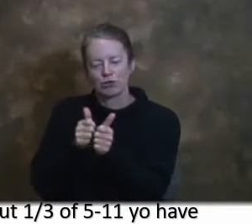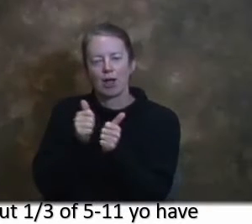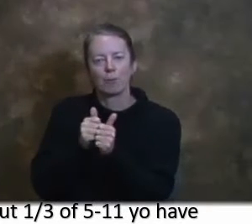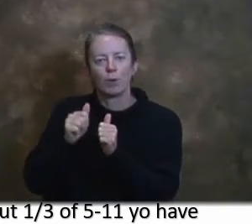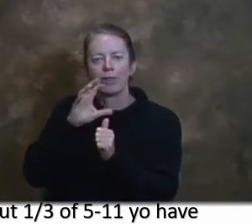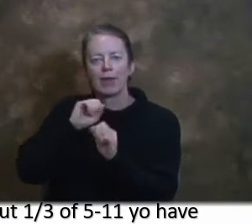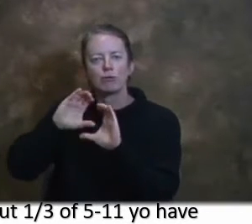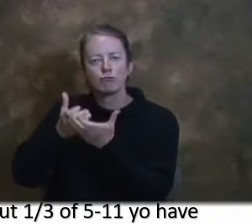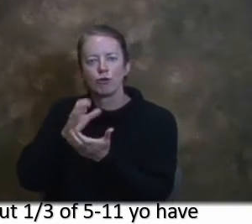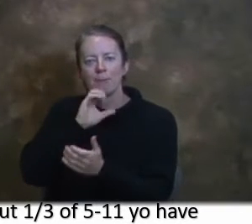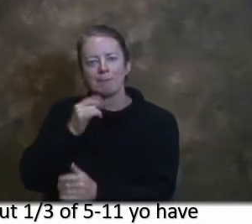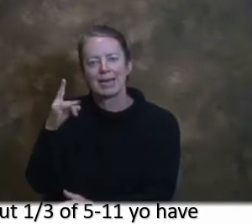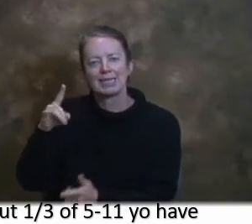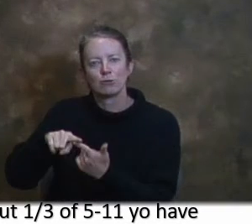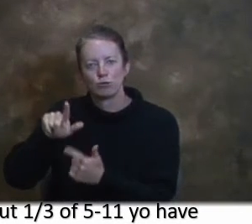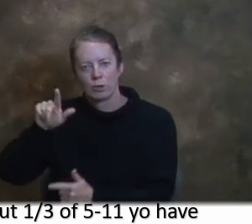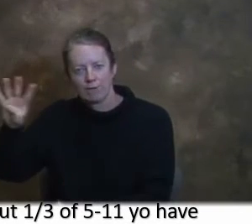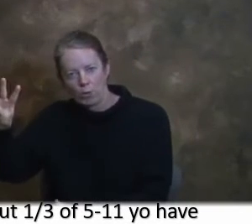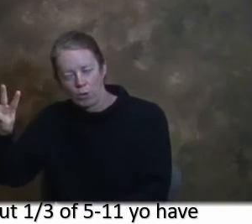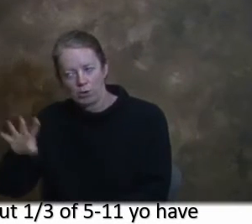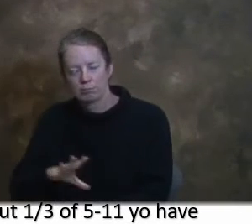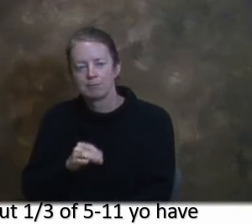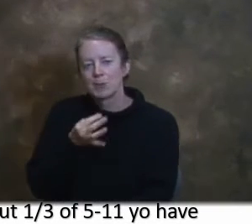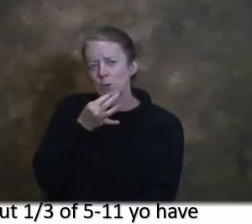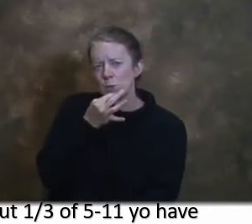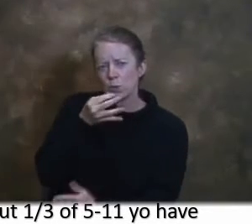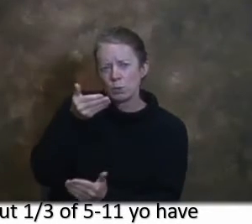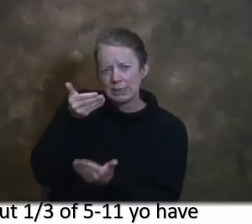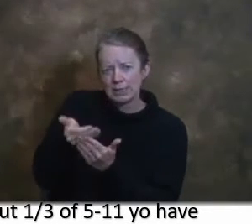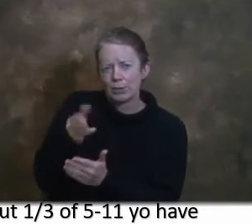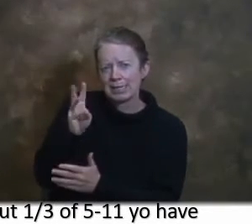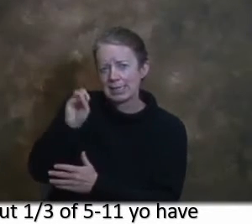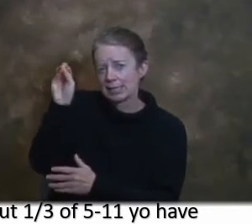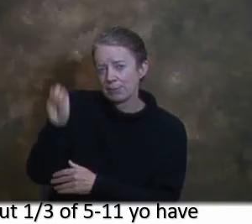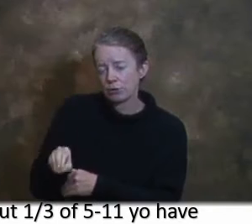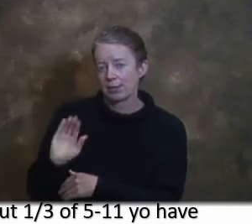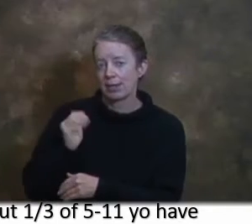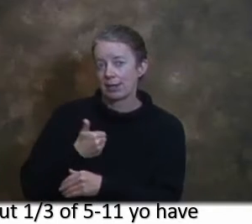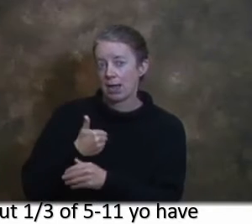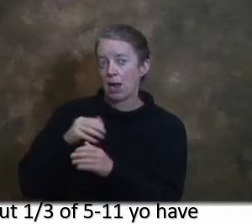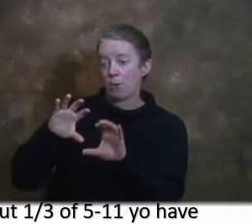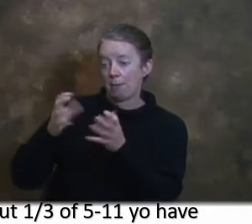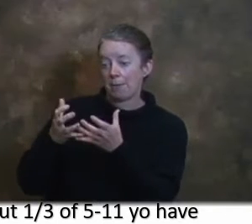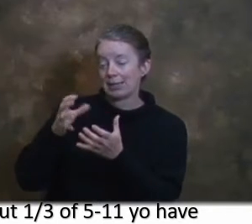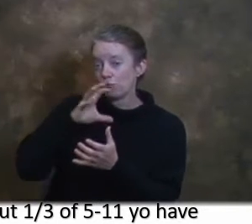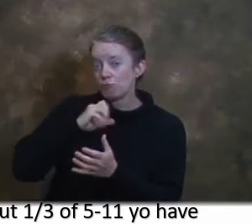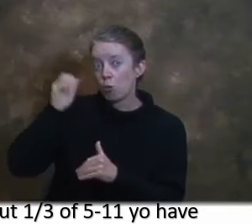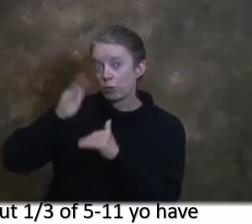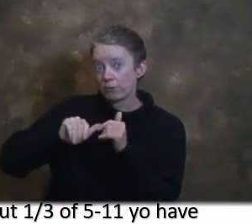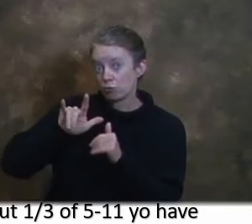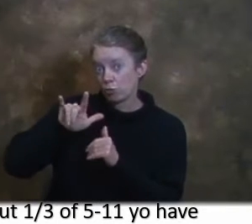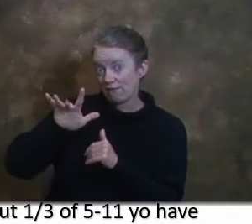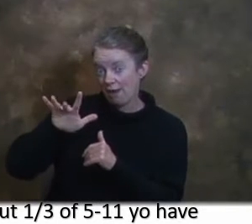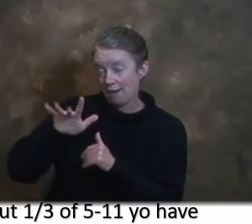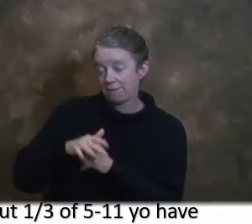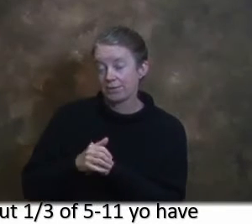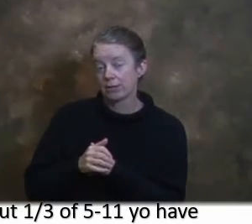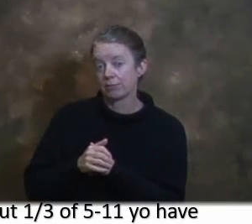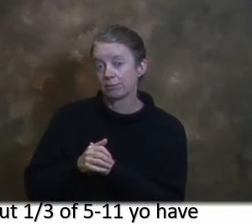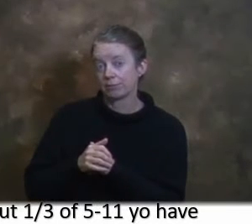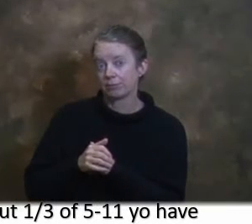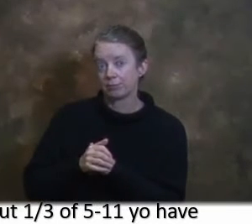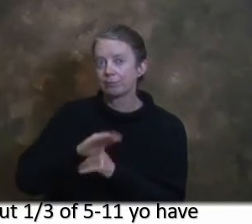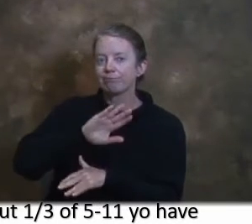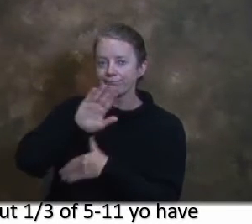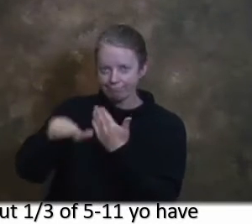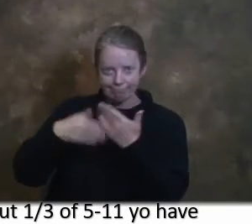to 24-year-olds and soon approaching 60%. Our populations that are 25 years and older are all now